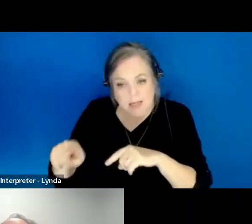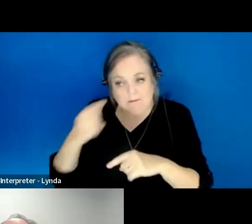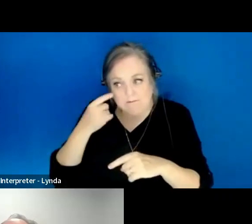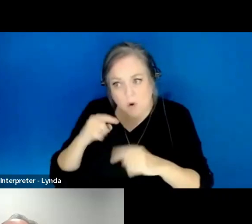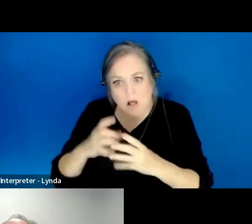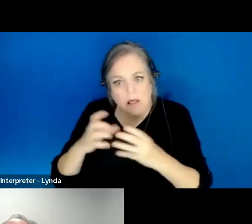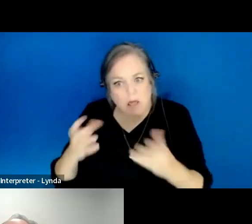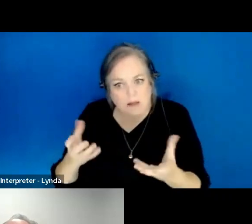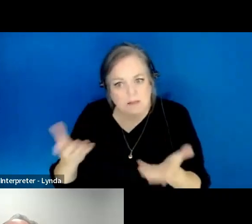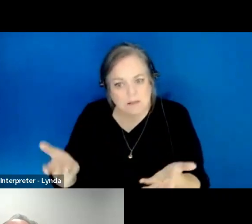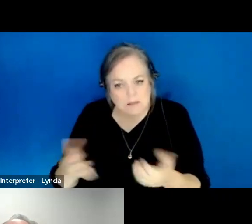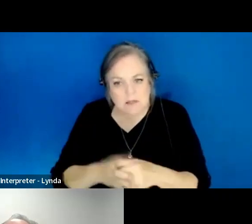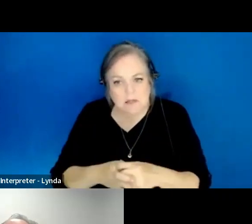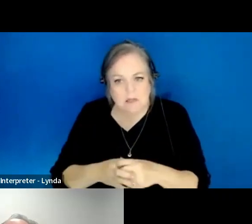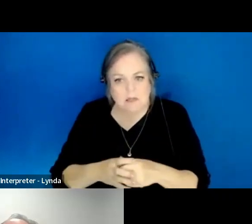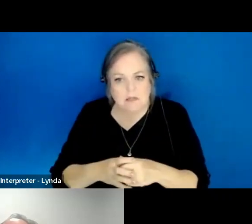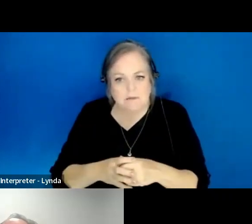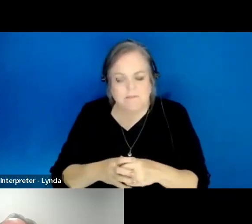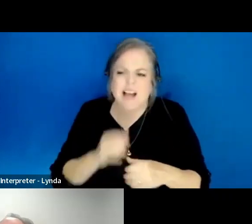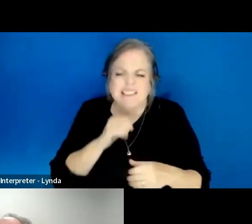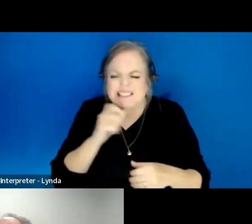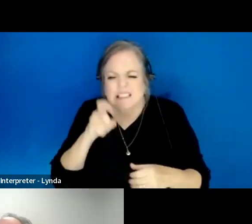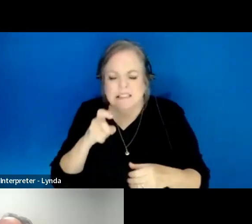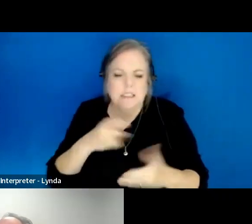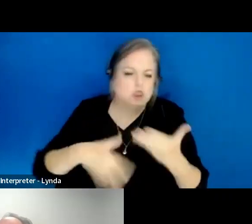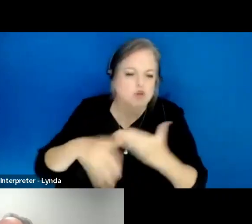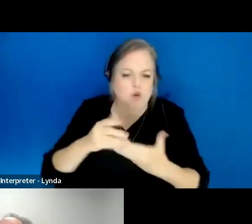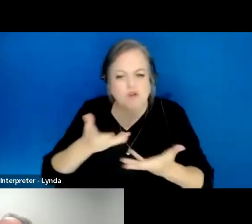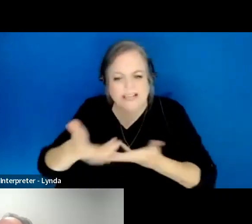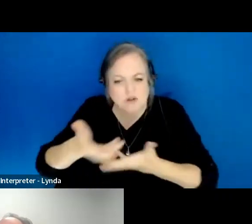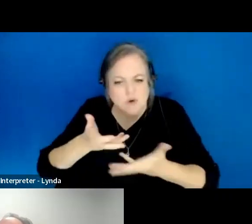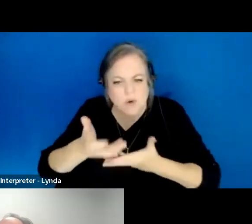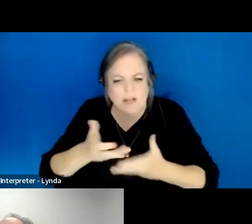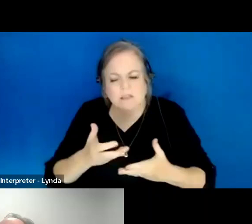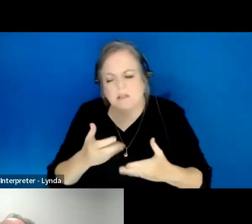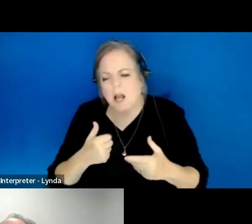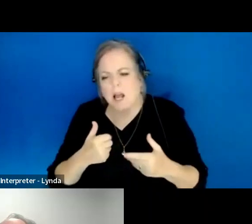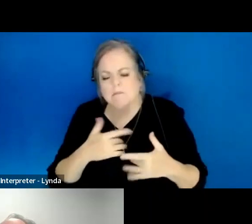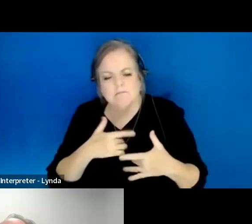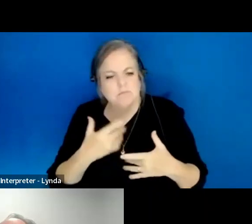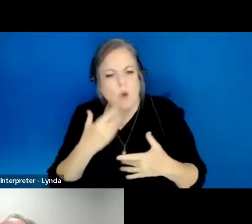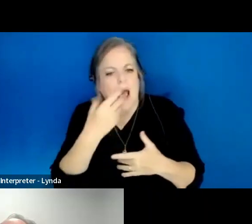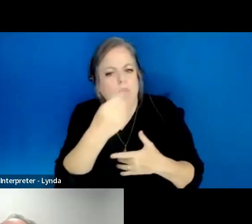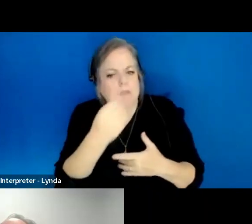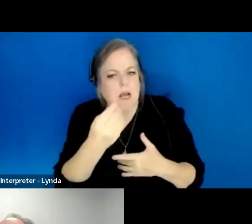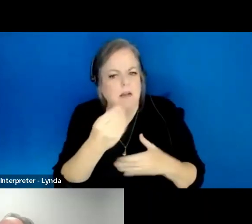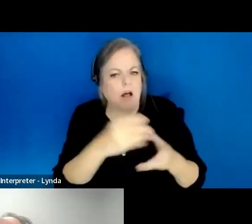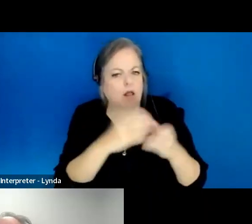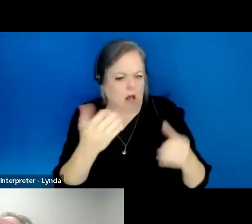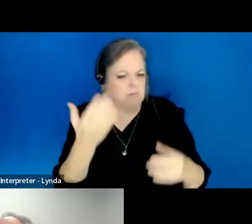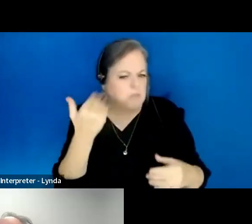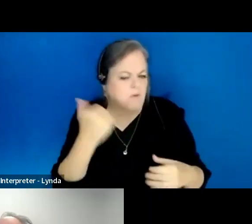lot. Not that I needed social interaction, because I used to go outside a lot, and for me to